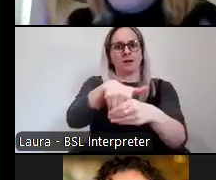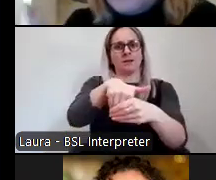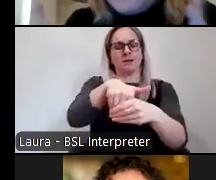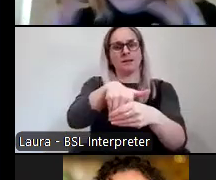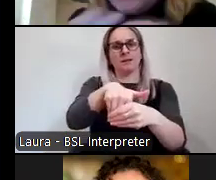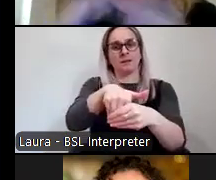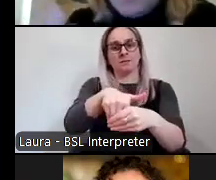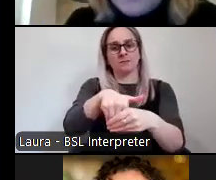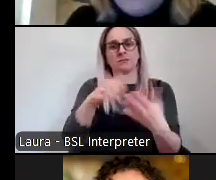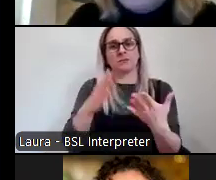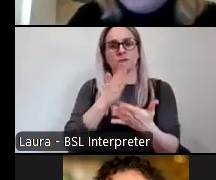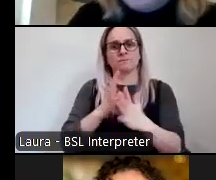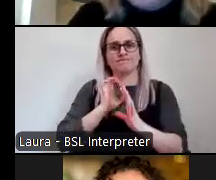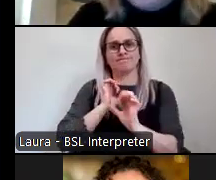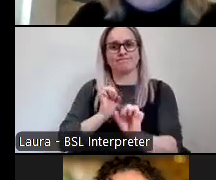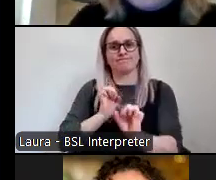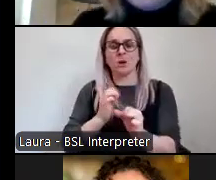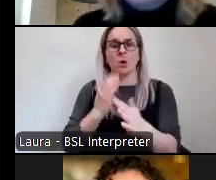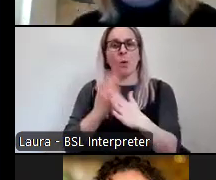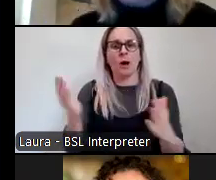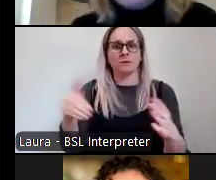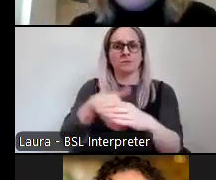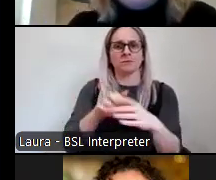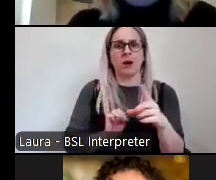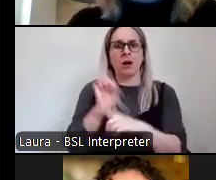to be committed to working within the cultural sector.